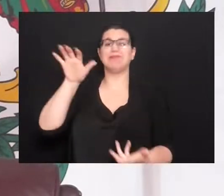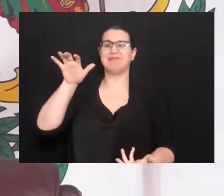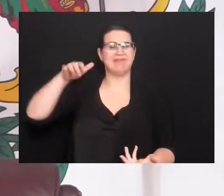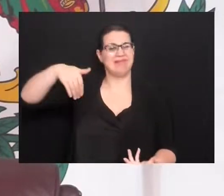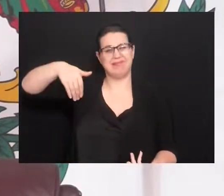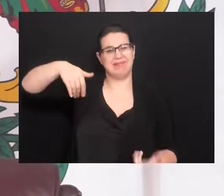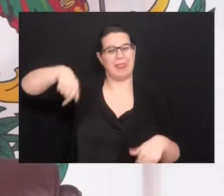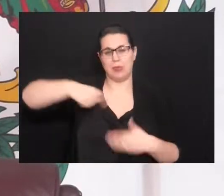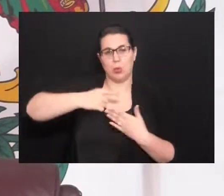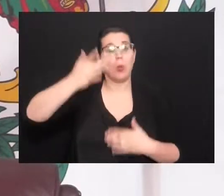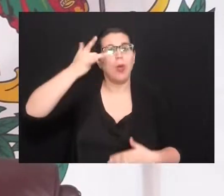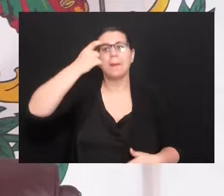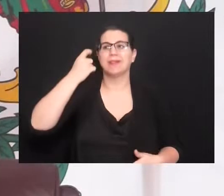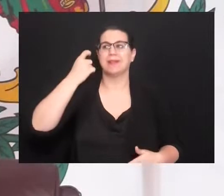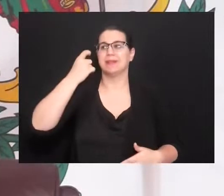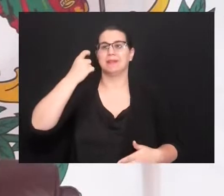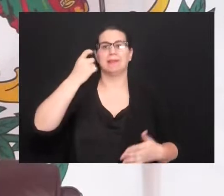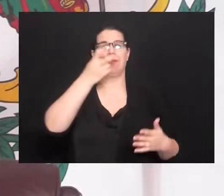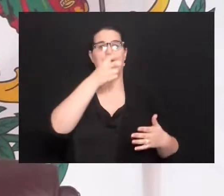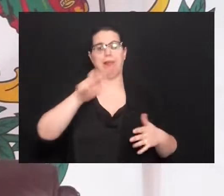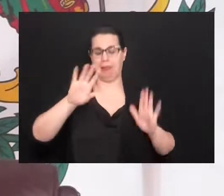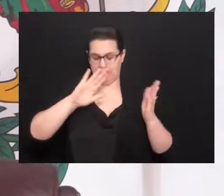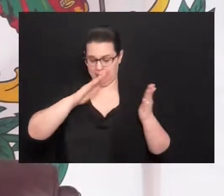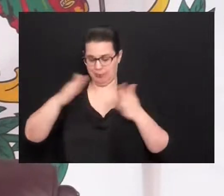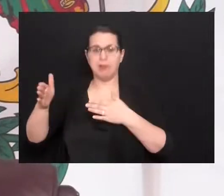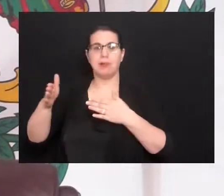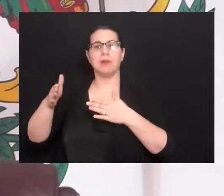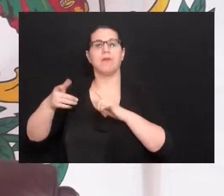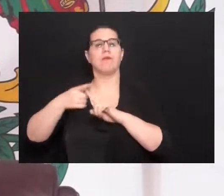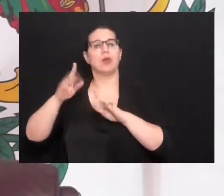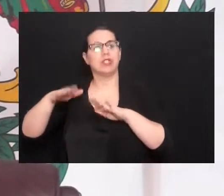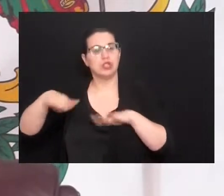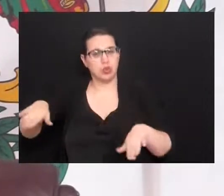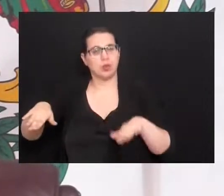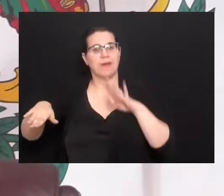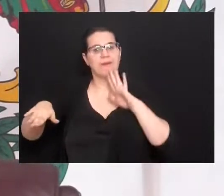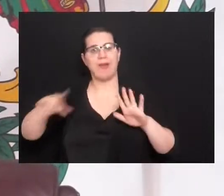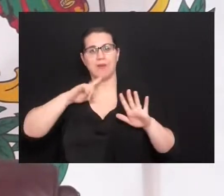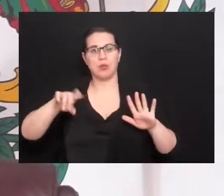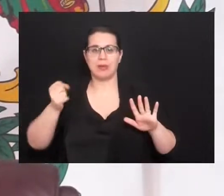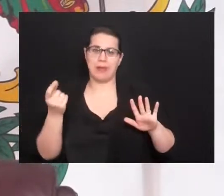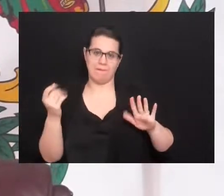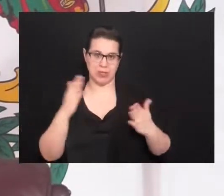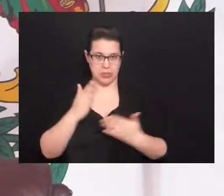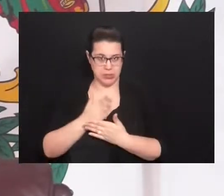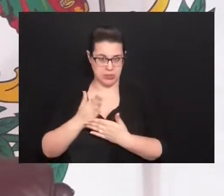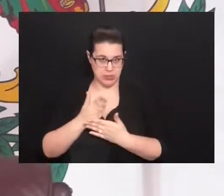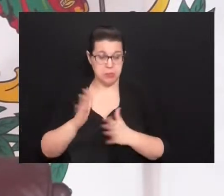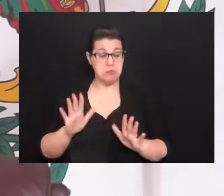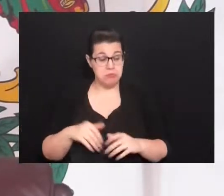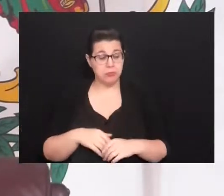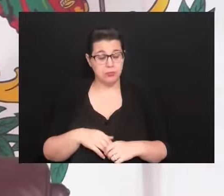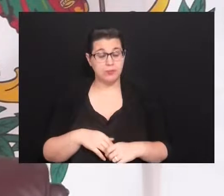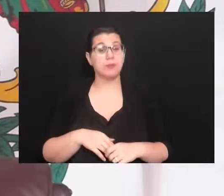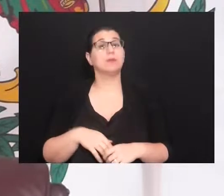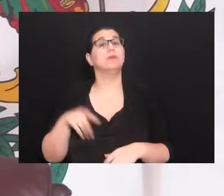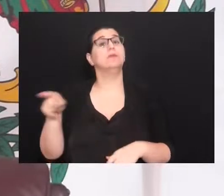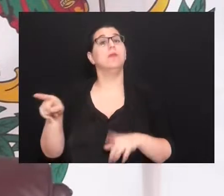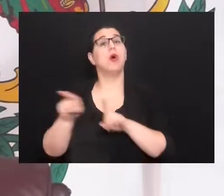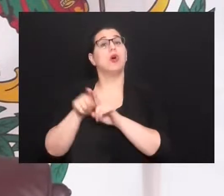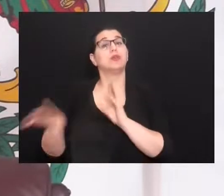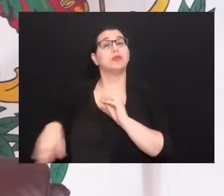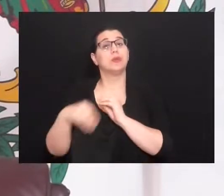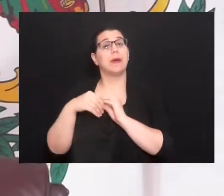everything because they're kind of switching over to be ready to do the 5 to 11-year-olds. He also said